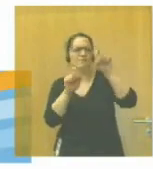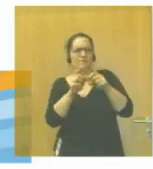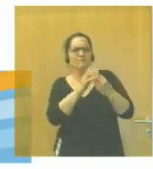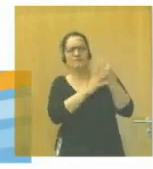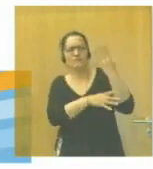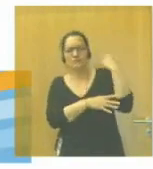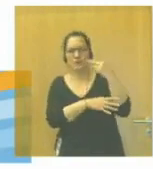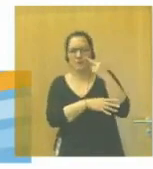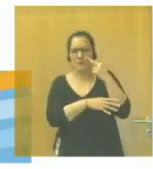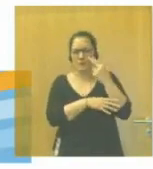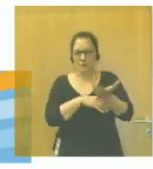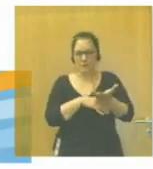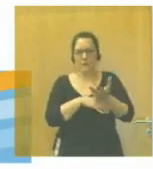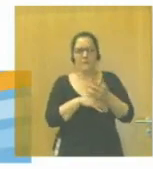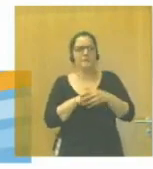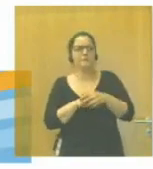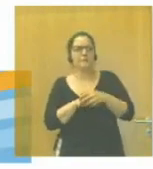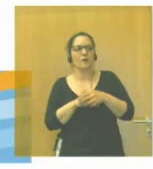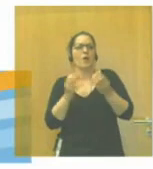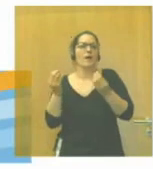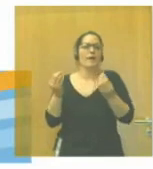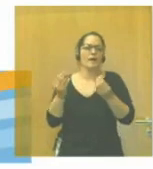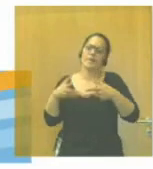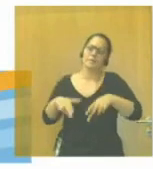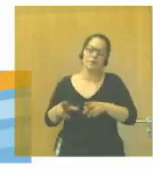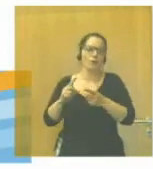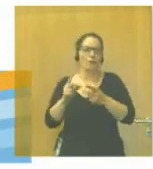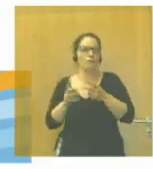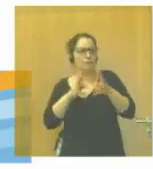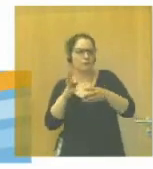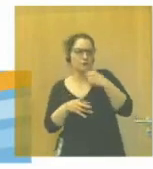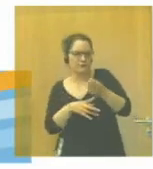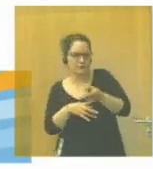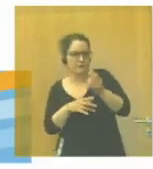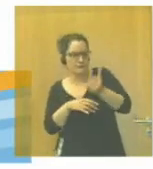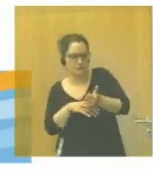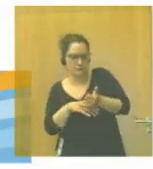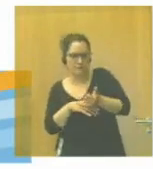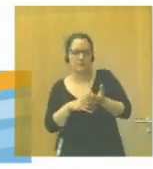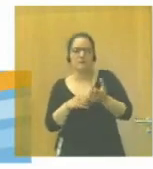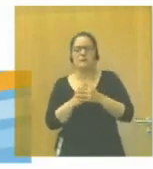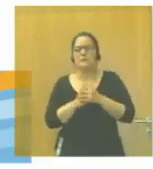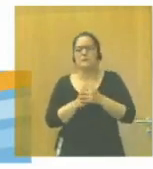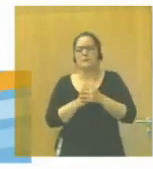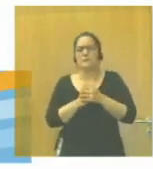it? What's been shown to be effective that we can implement that would have the best chance of working here?